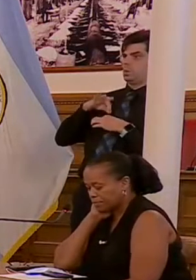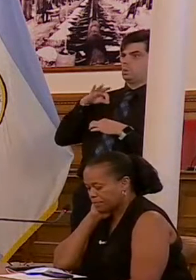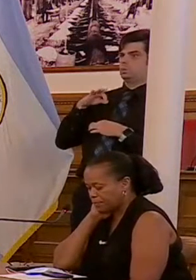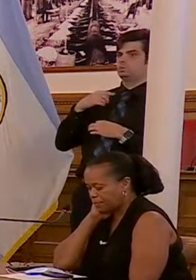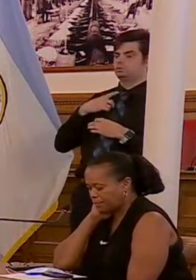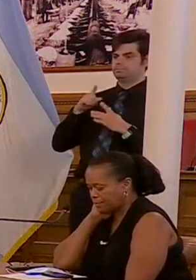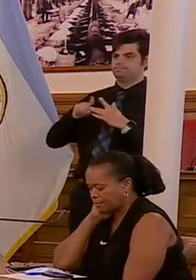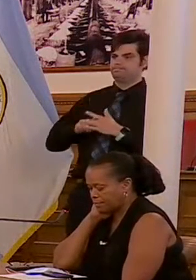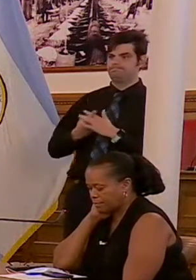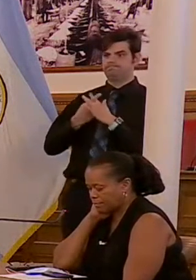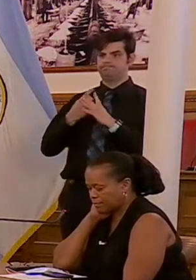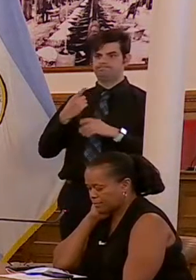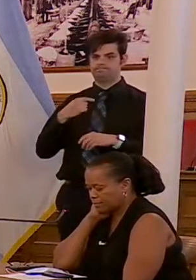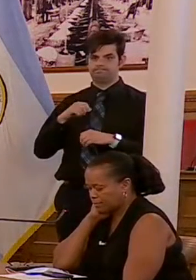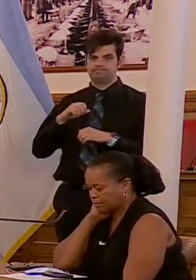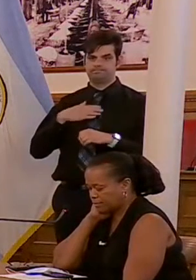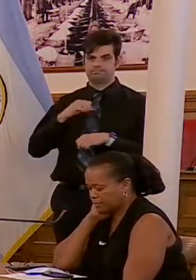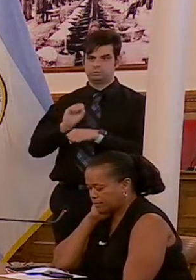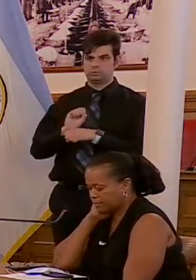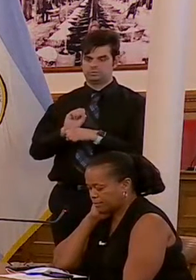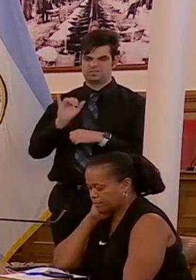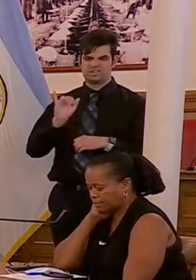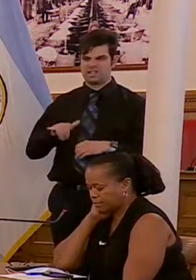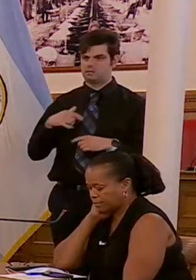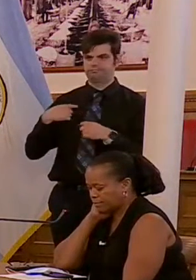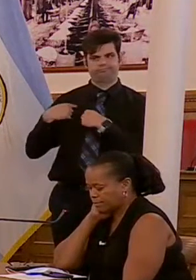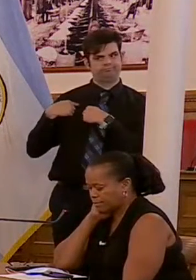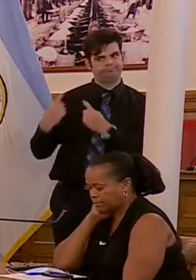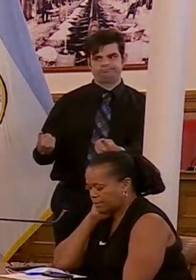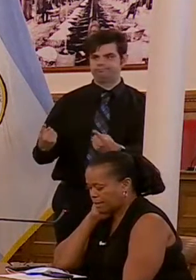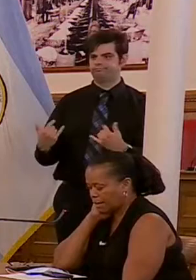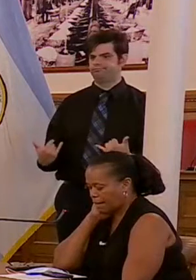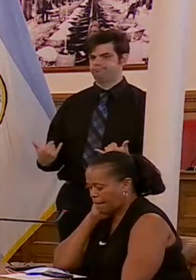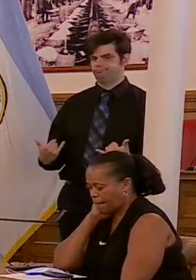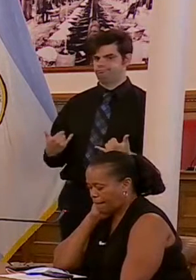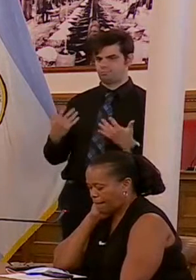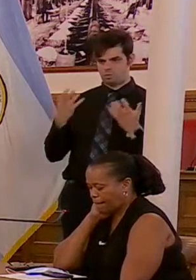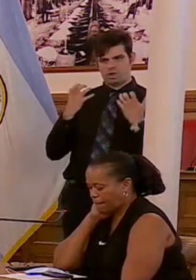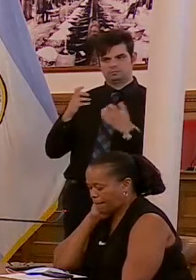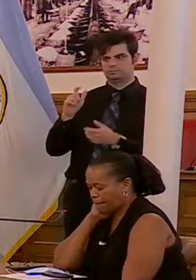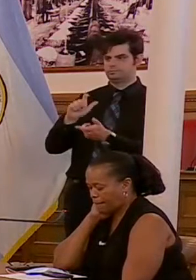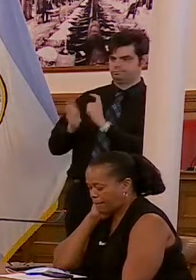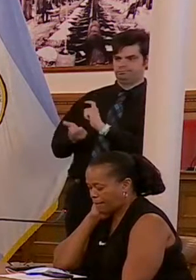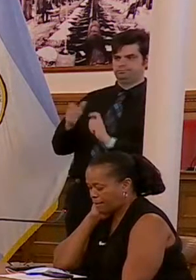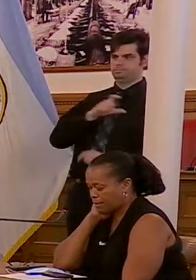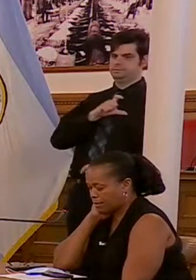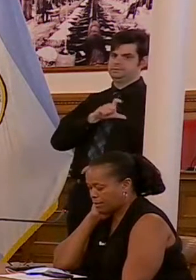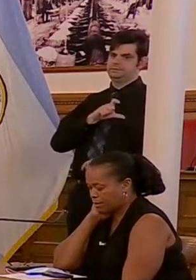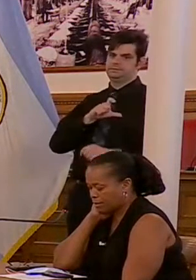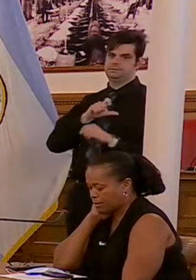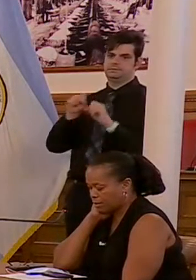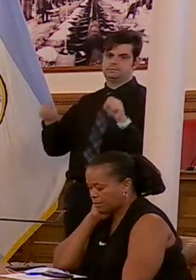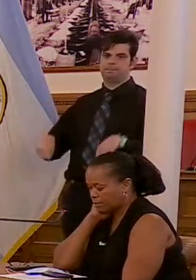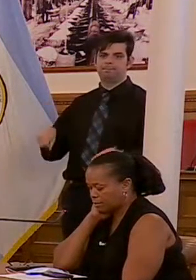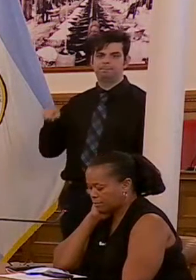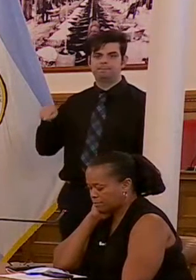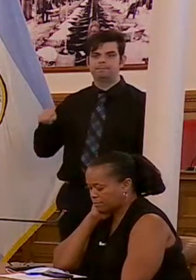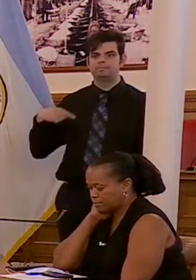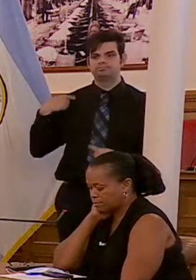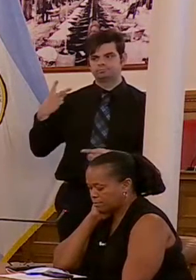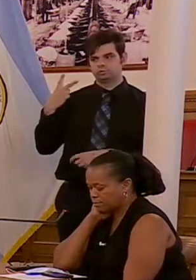past 2.5+ years. From the time Chief Buckner came into office a little over a year and a half